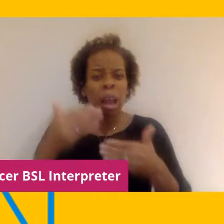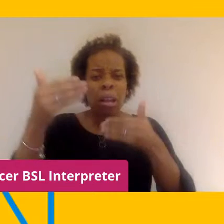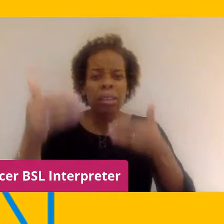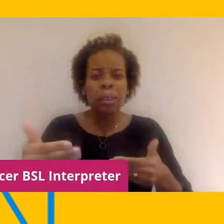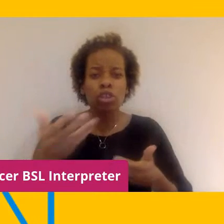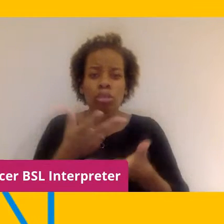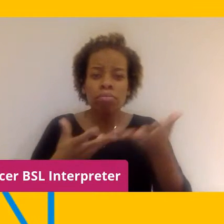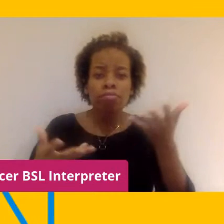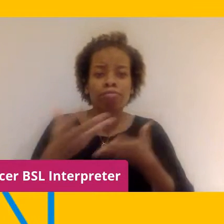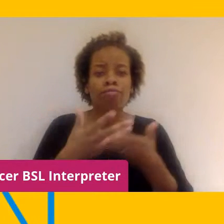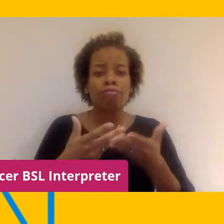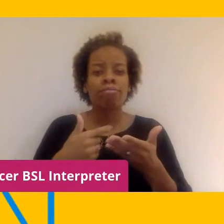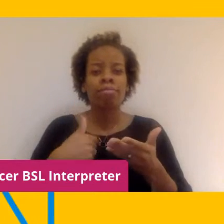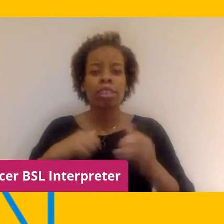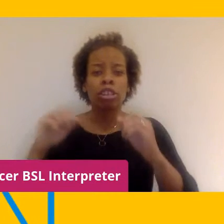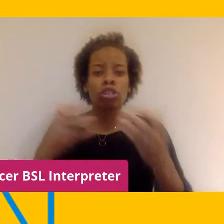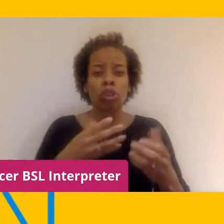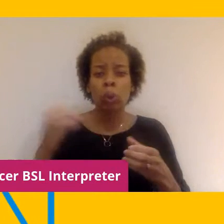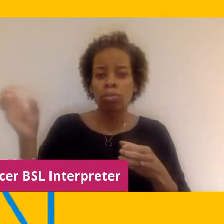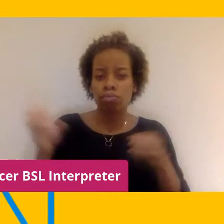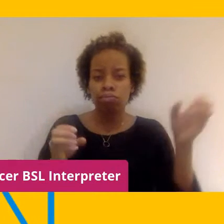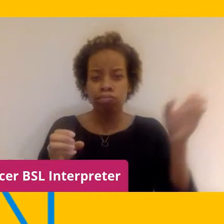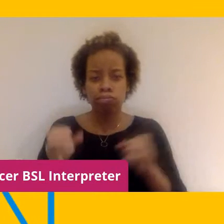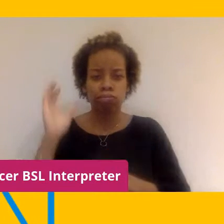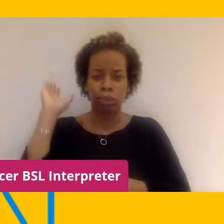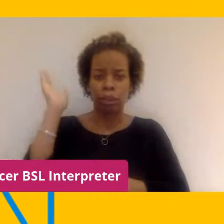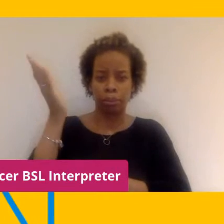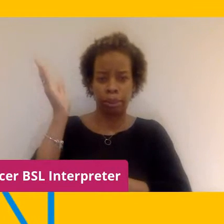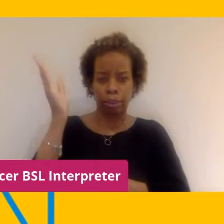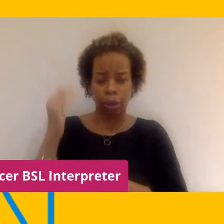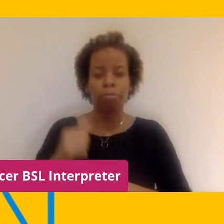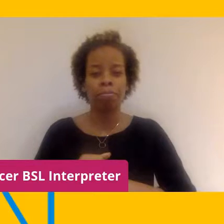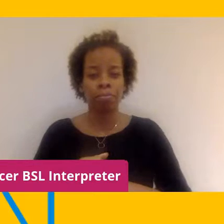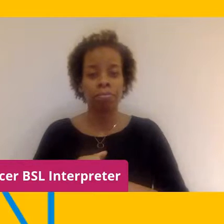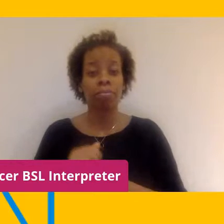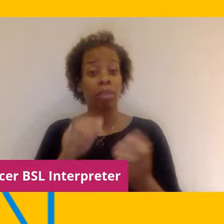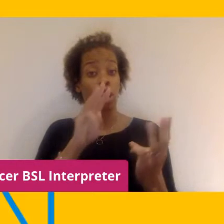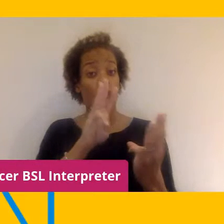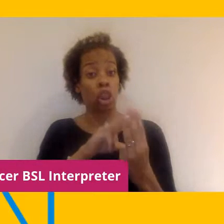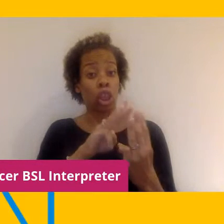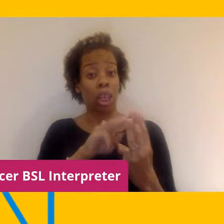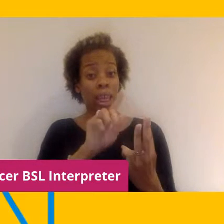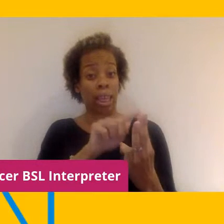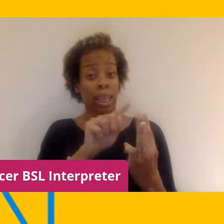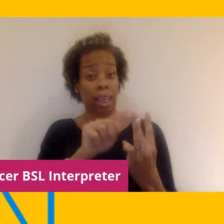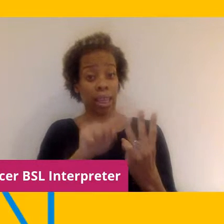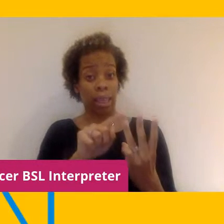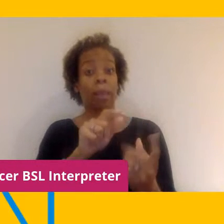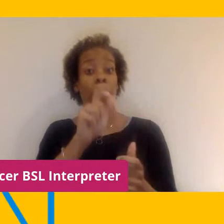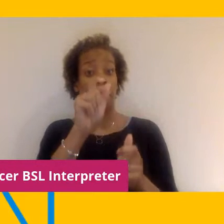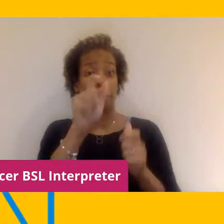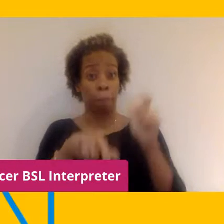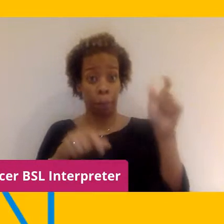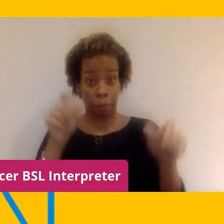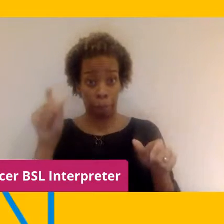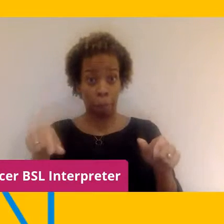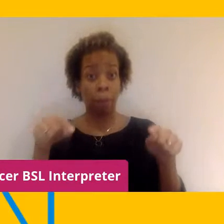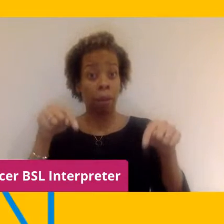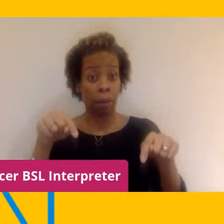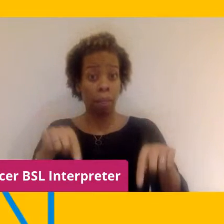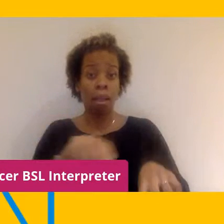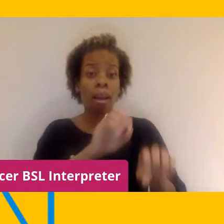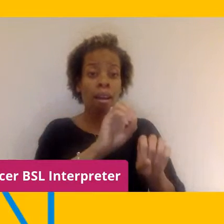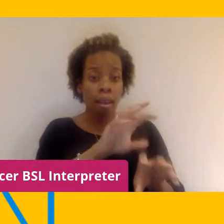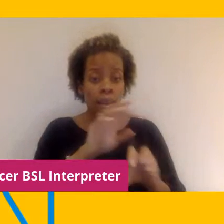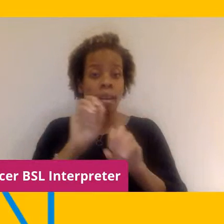introduce our speakers. So we're going to be hearing from 3 different people at the start of this session before we